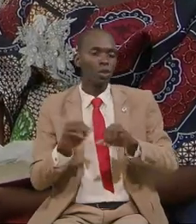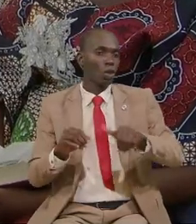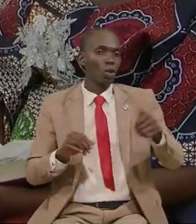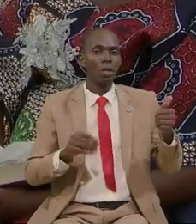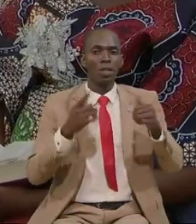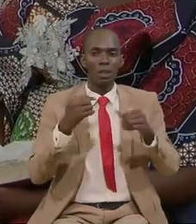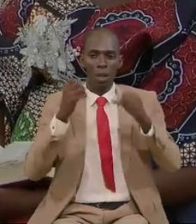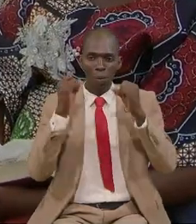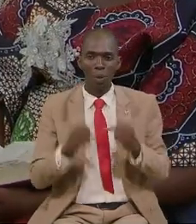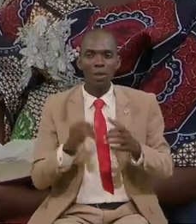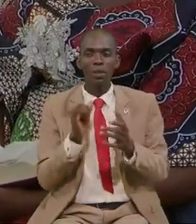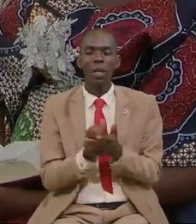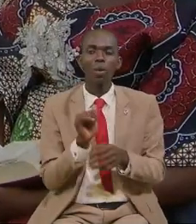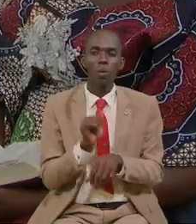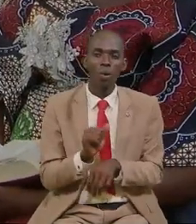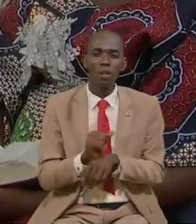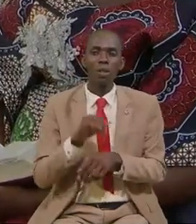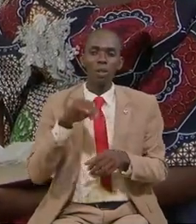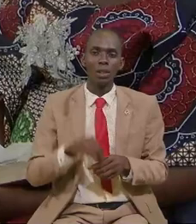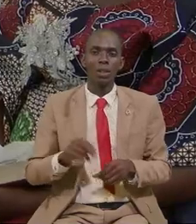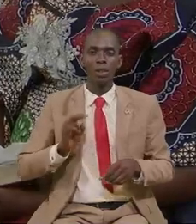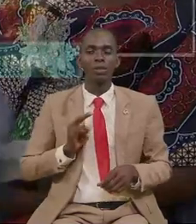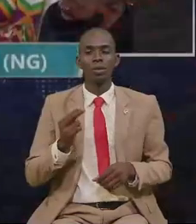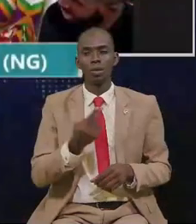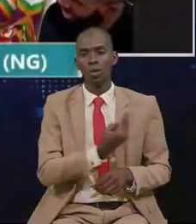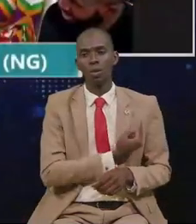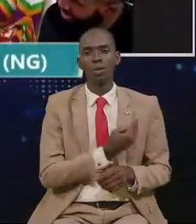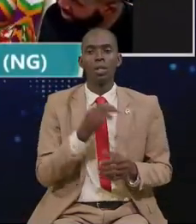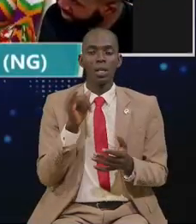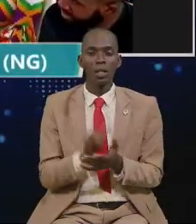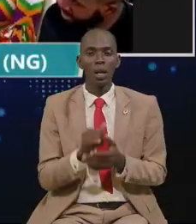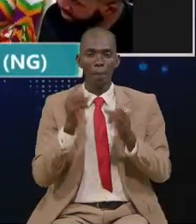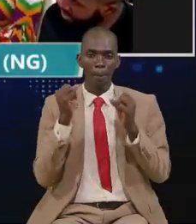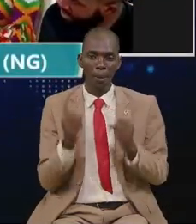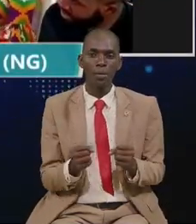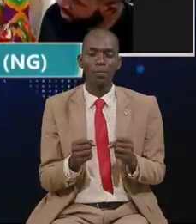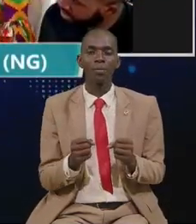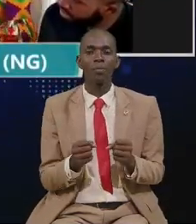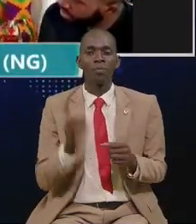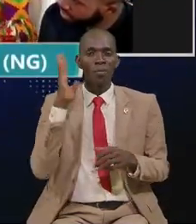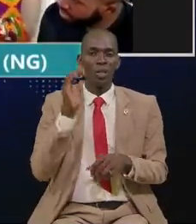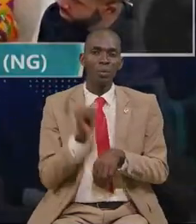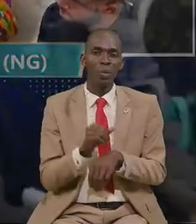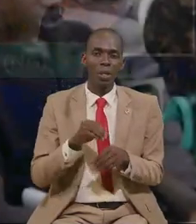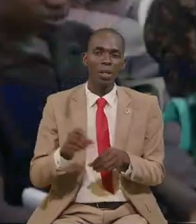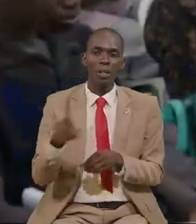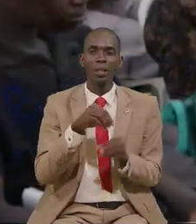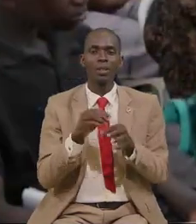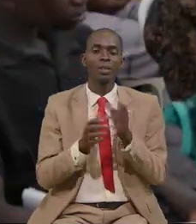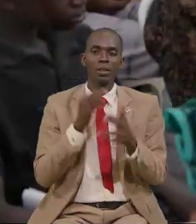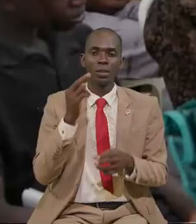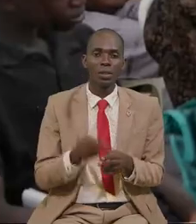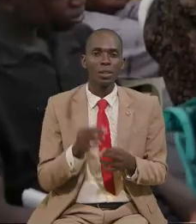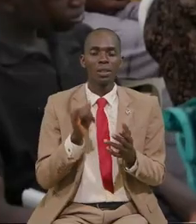that worketh in us, that power will work in you. That